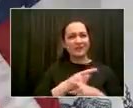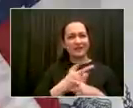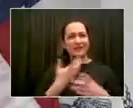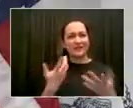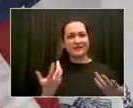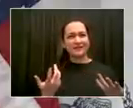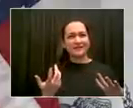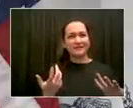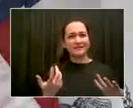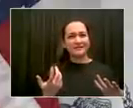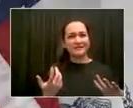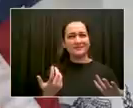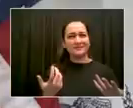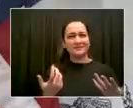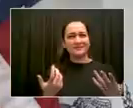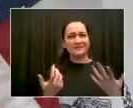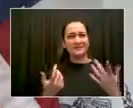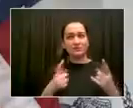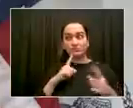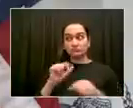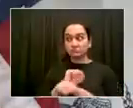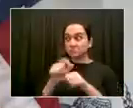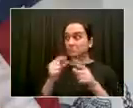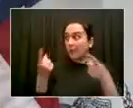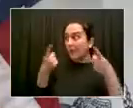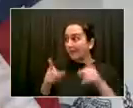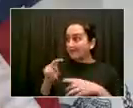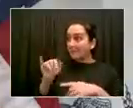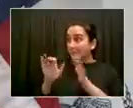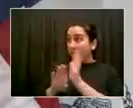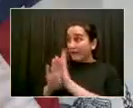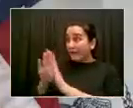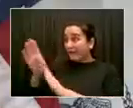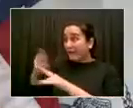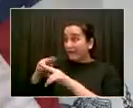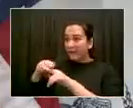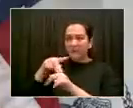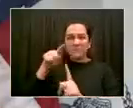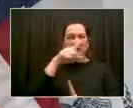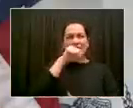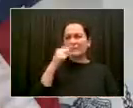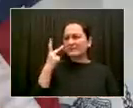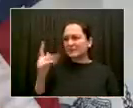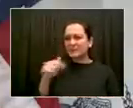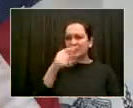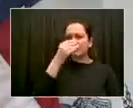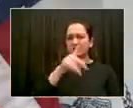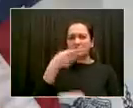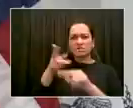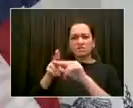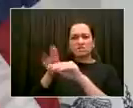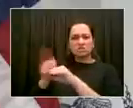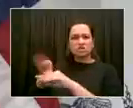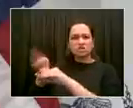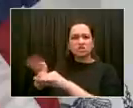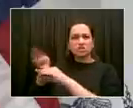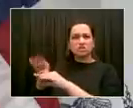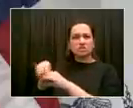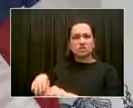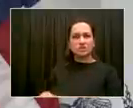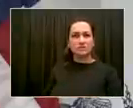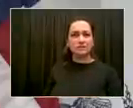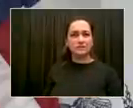city. People are fighting back. Neighborhoods are vibrant. We're turning the corner. That's what leaders should